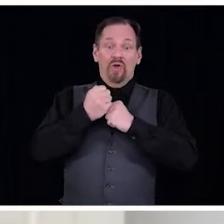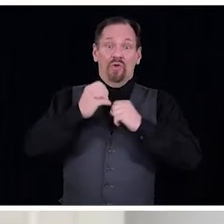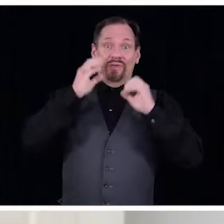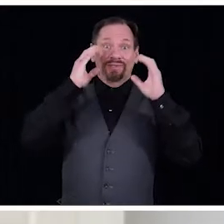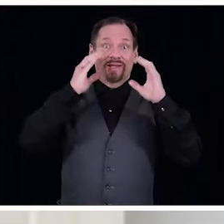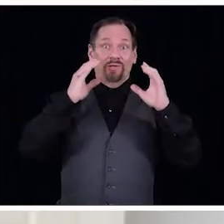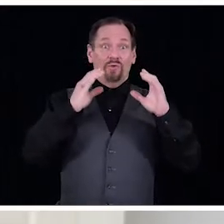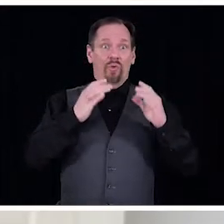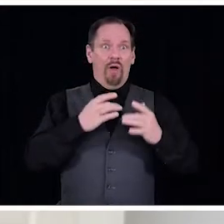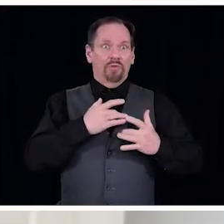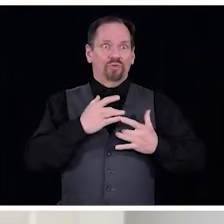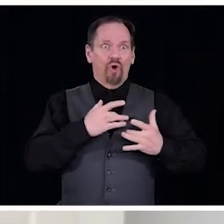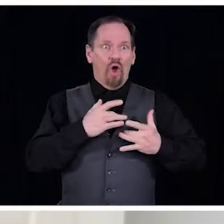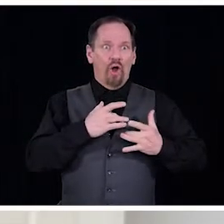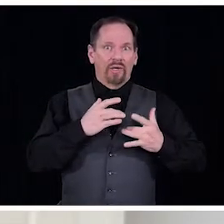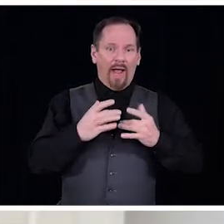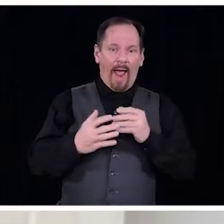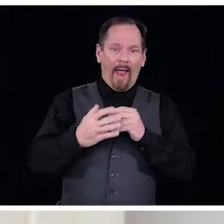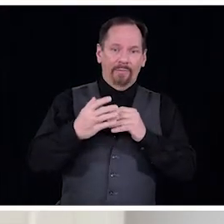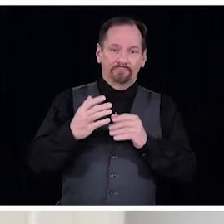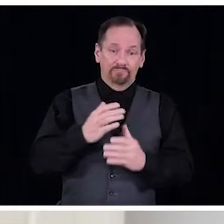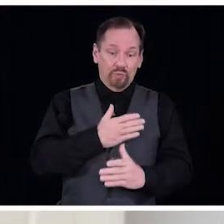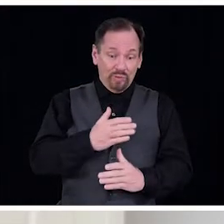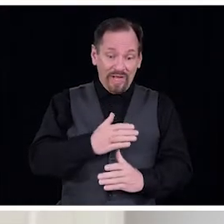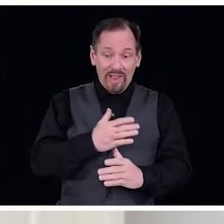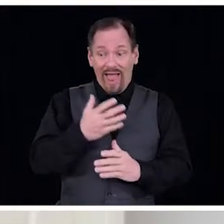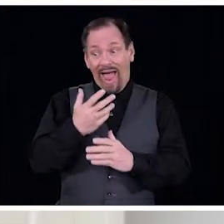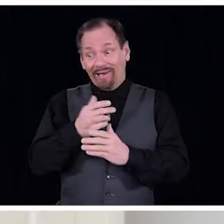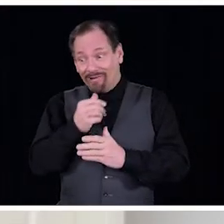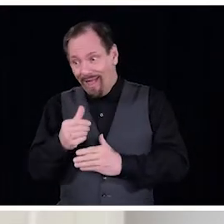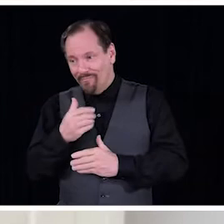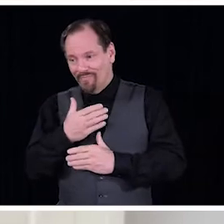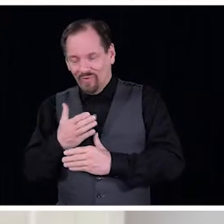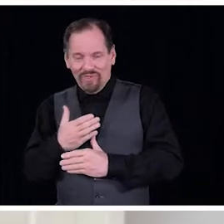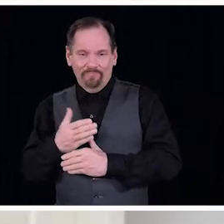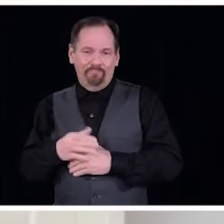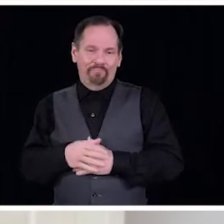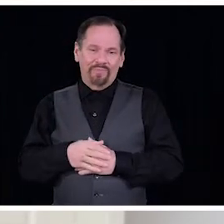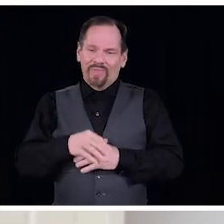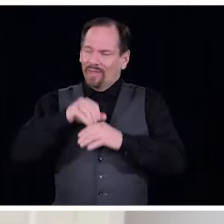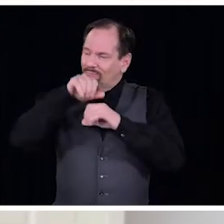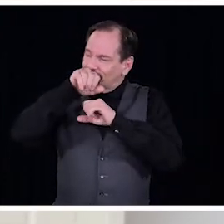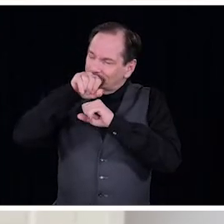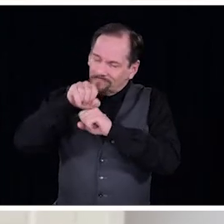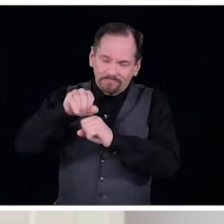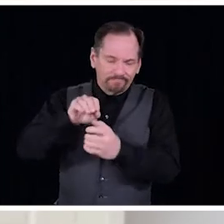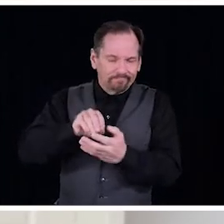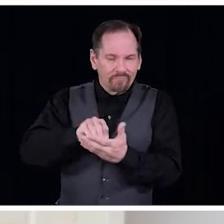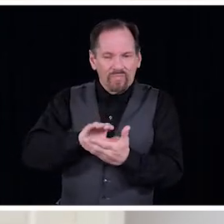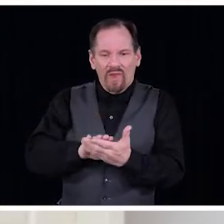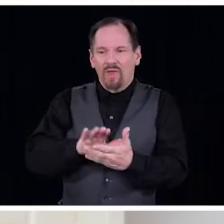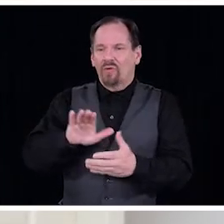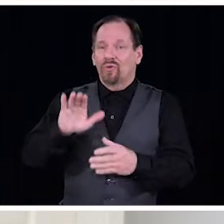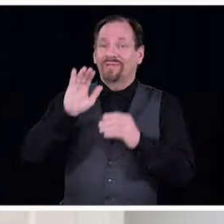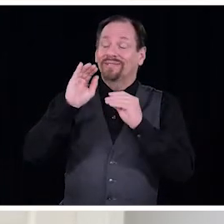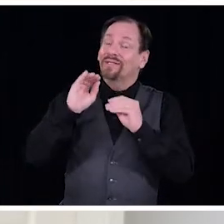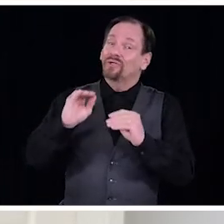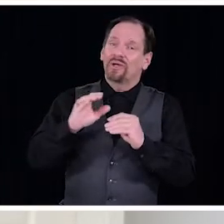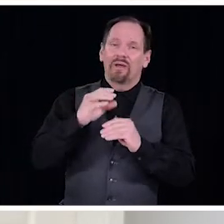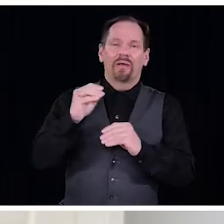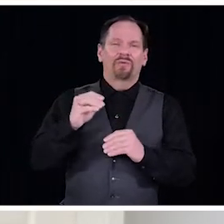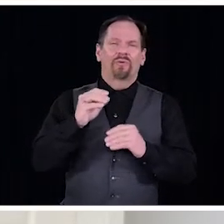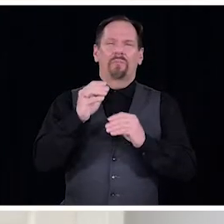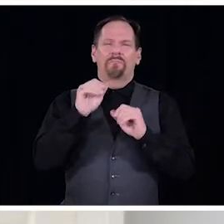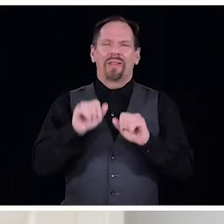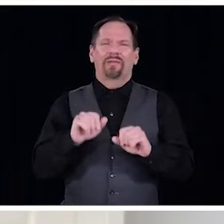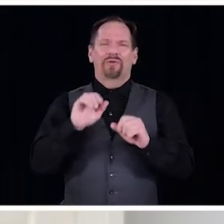both musical and extra musical. They laud your unerring sense of teaching and your keen ability to tailor your approach